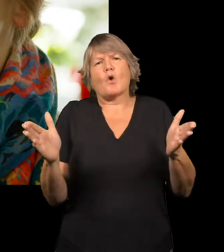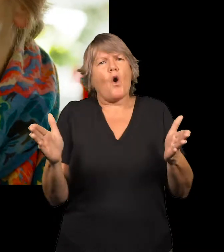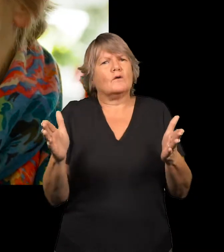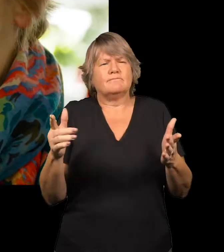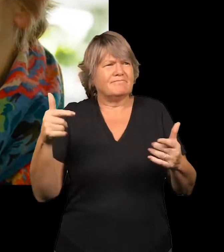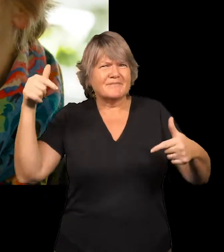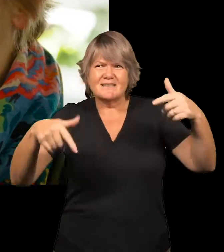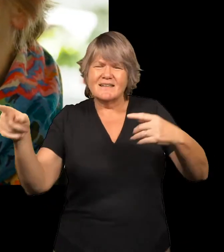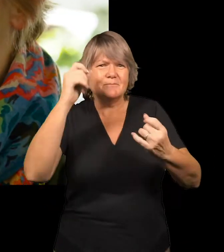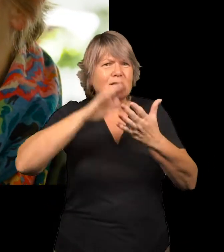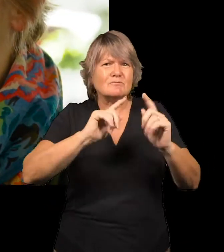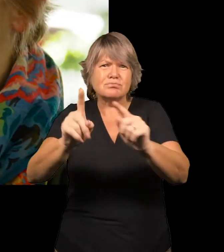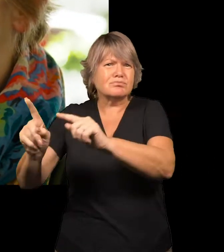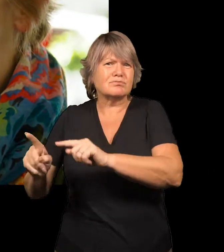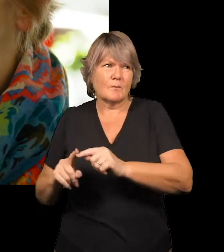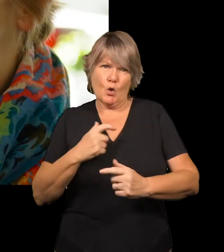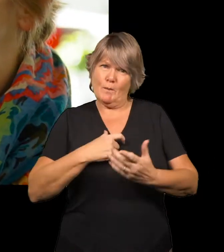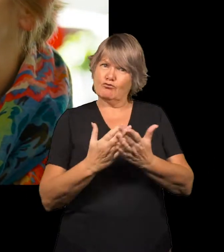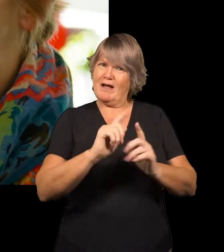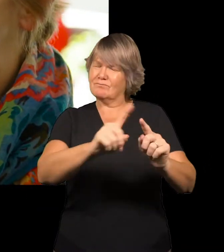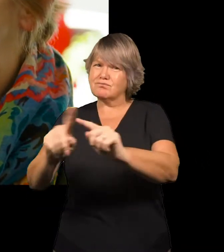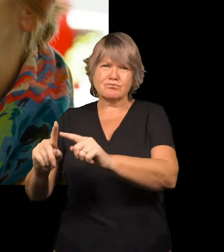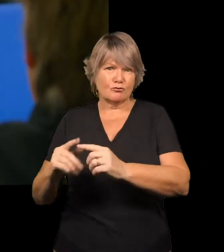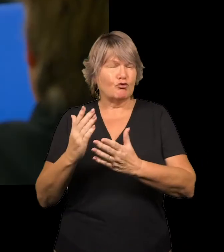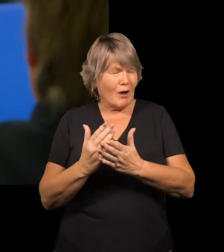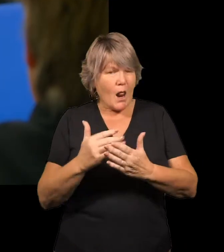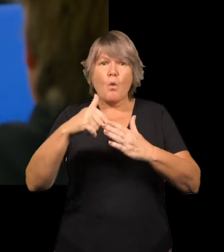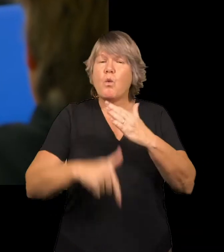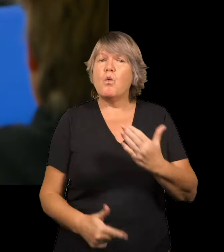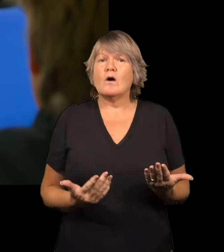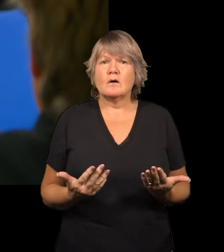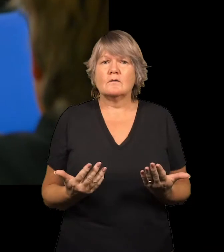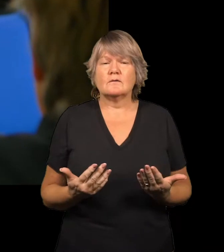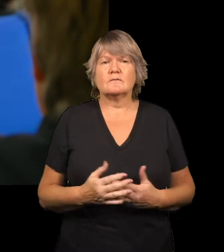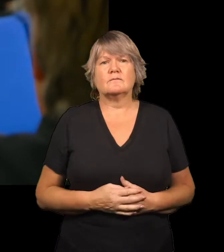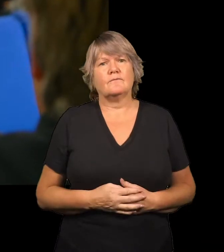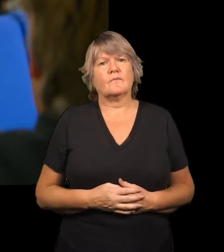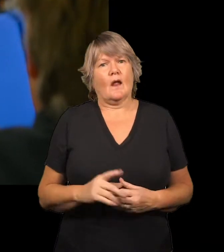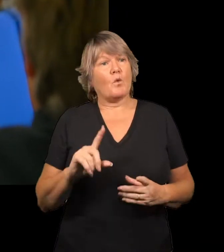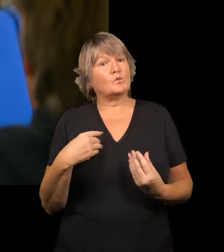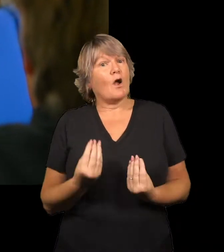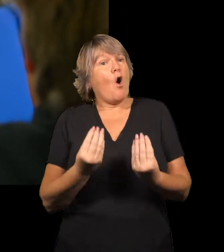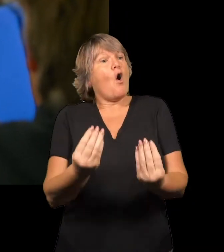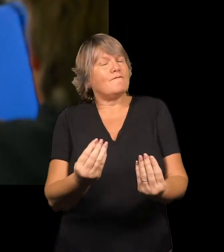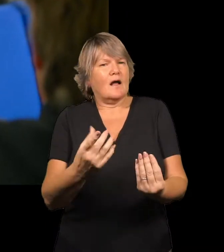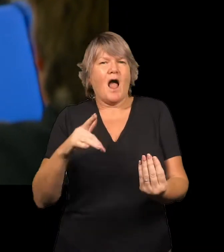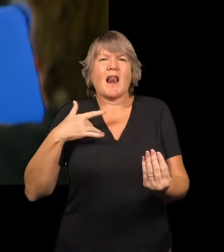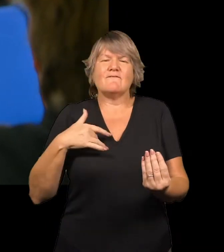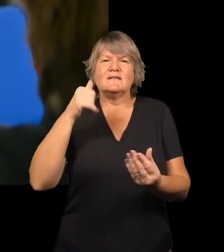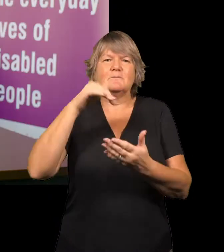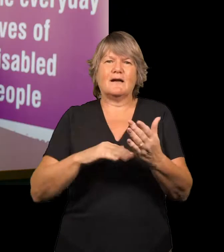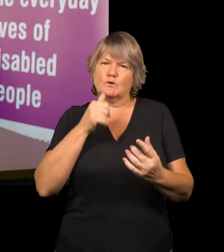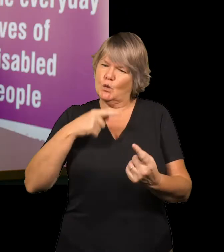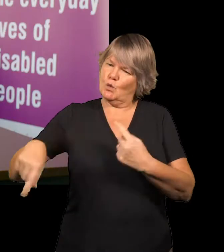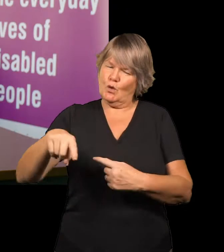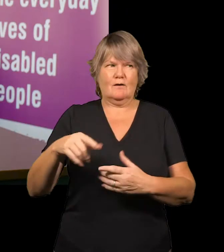really broad, in-depth experience around human rights. And what we have to offer is what the lived experiences of